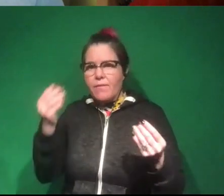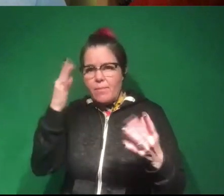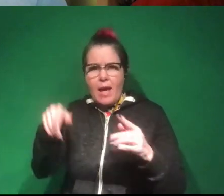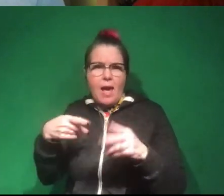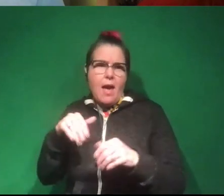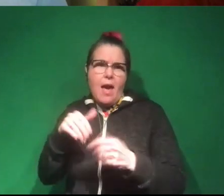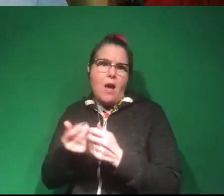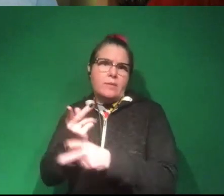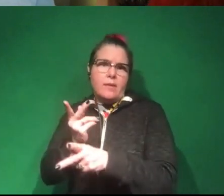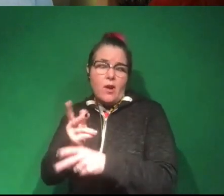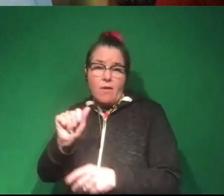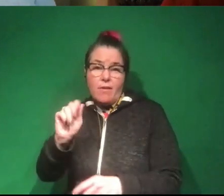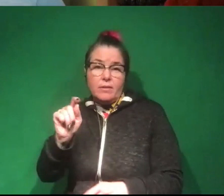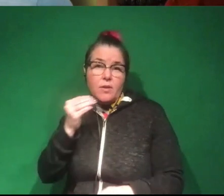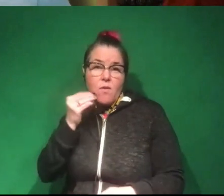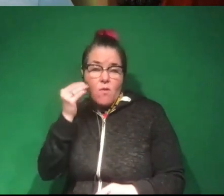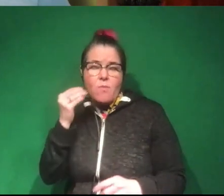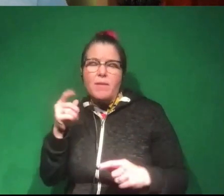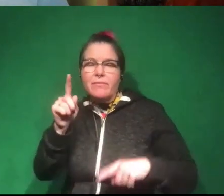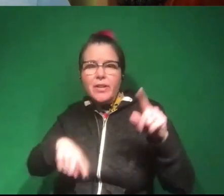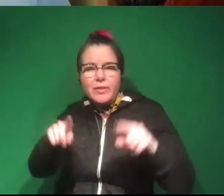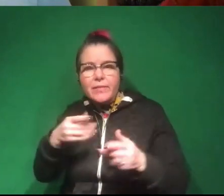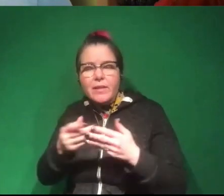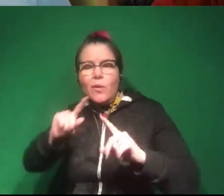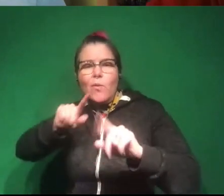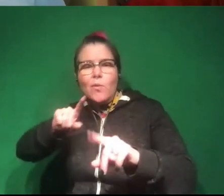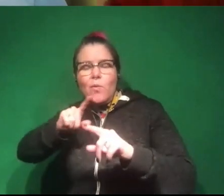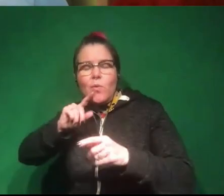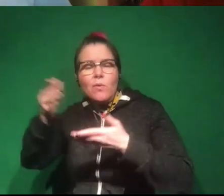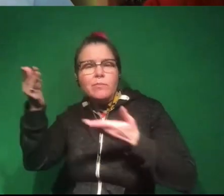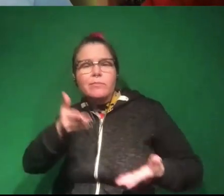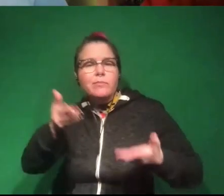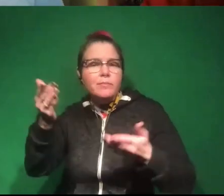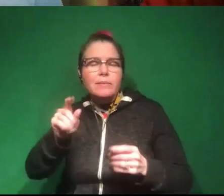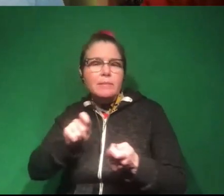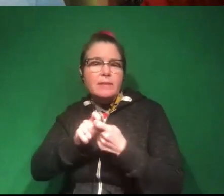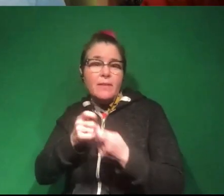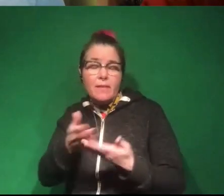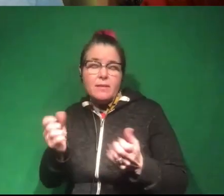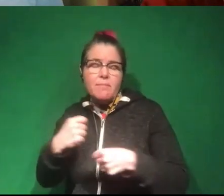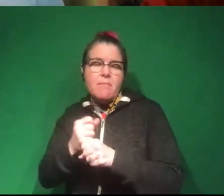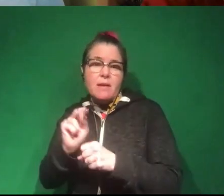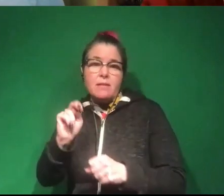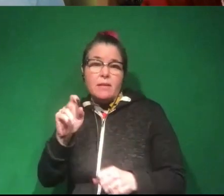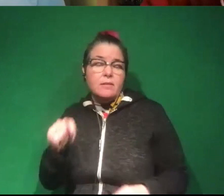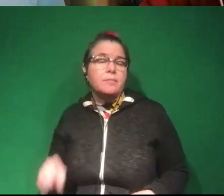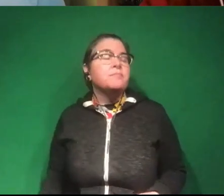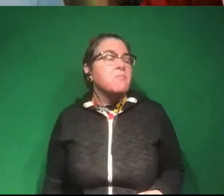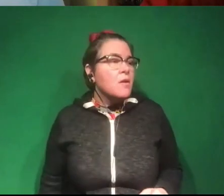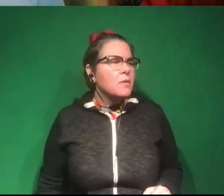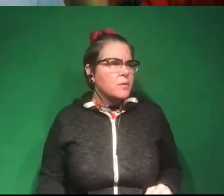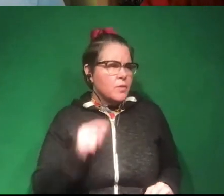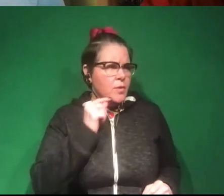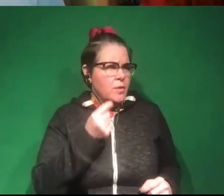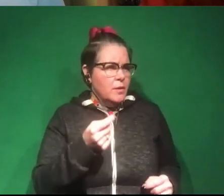home. And you can get, various supplies and different substrates to make nests and everything. Cool. How good is an